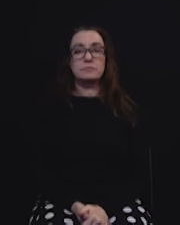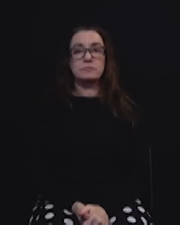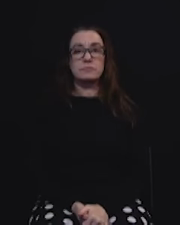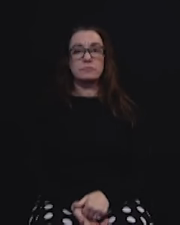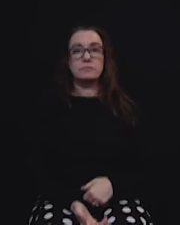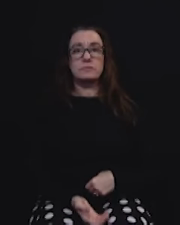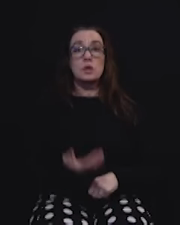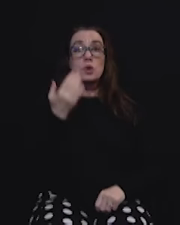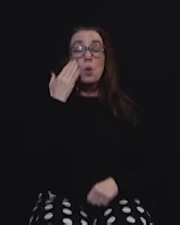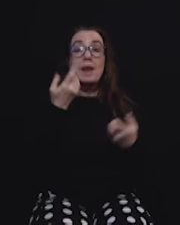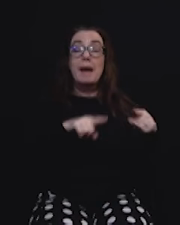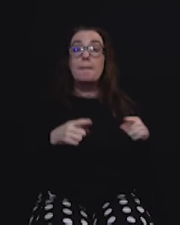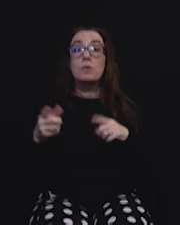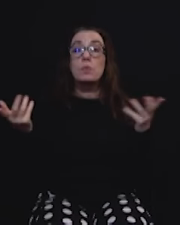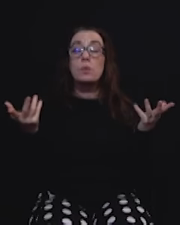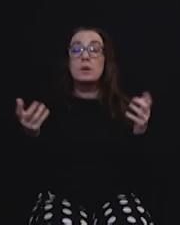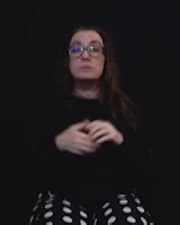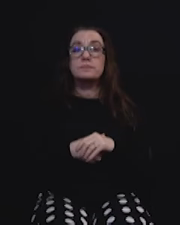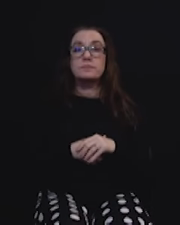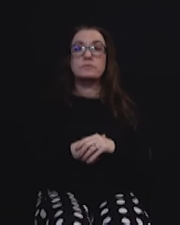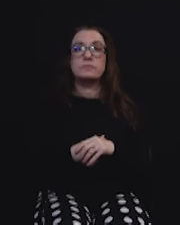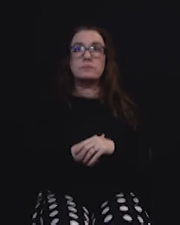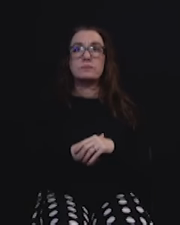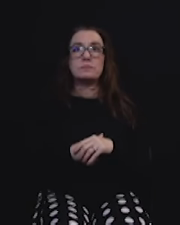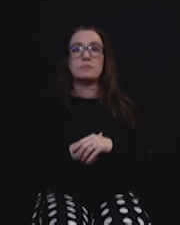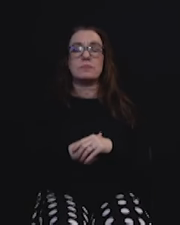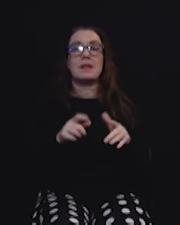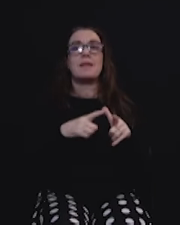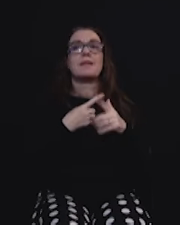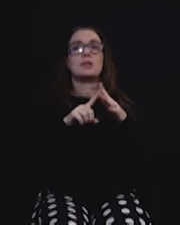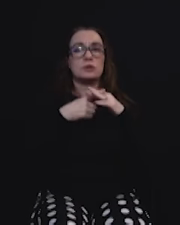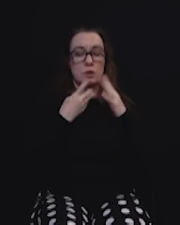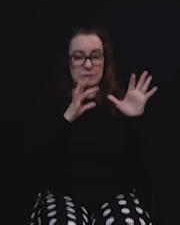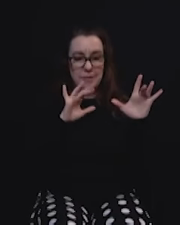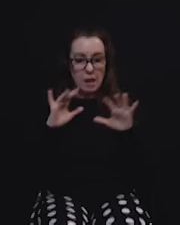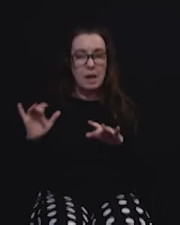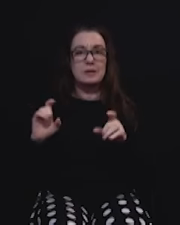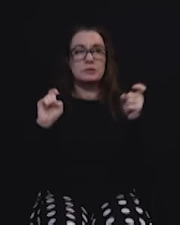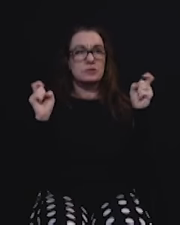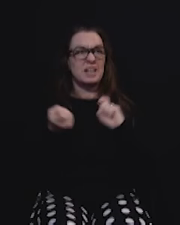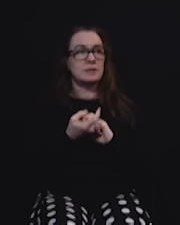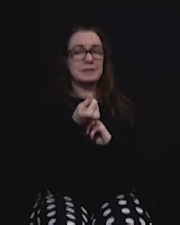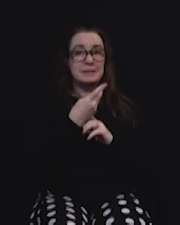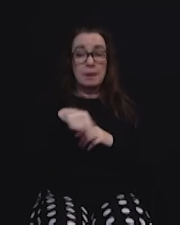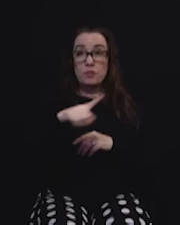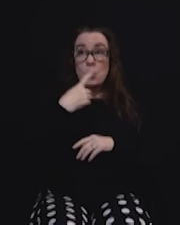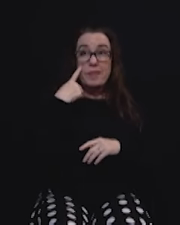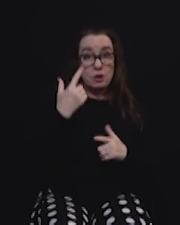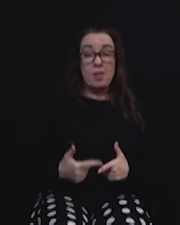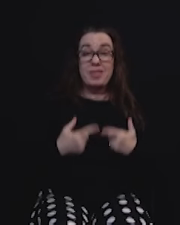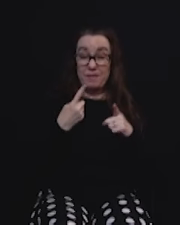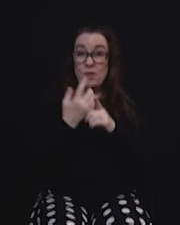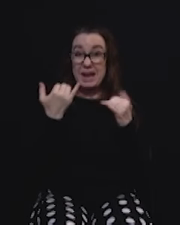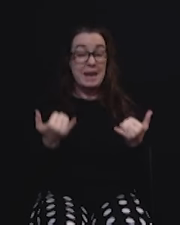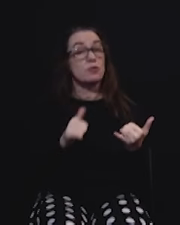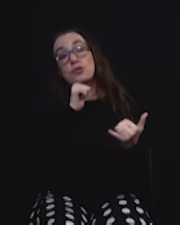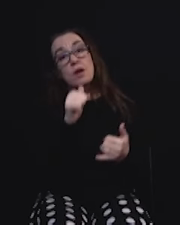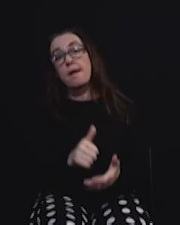And you know what happens then? Then you start to live. Some of you think you're living right now, and you're